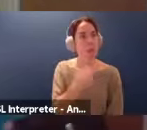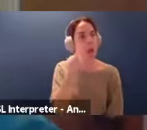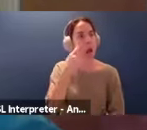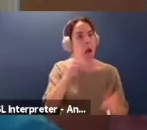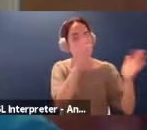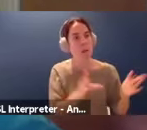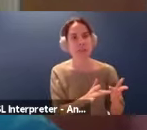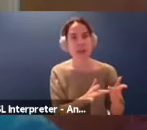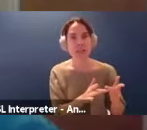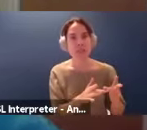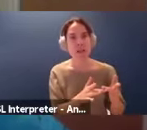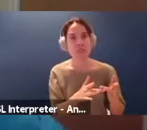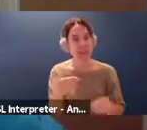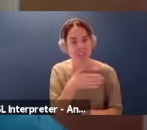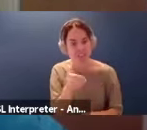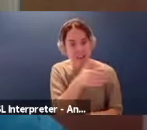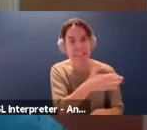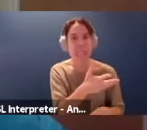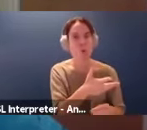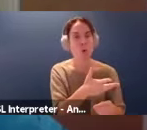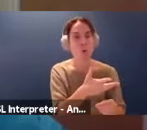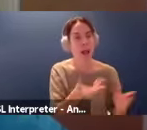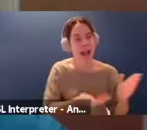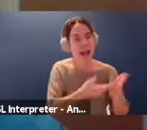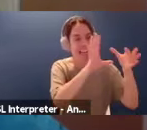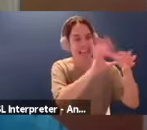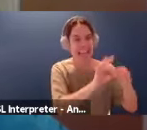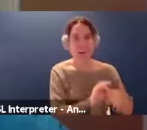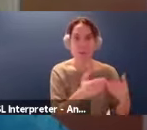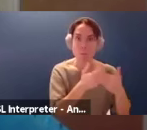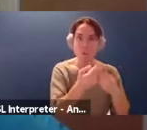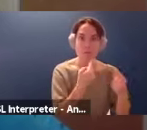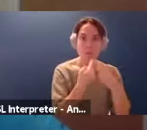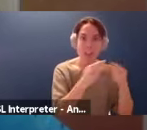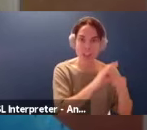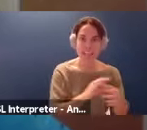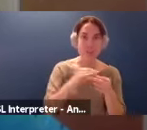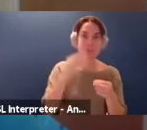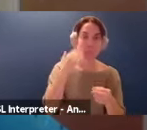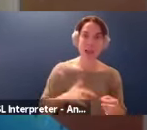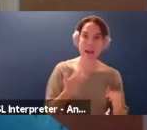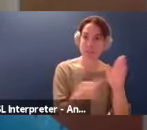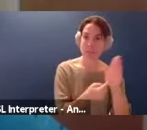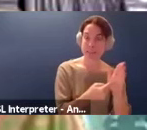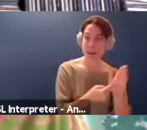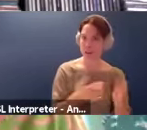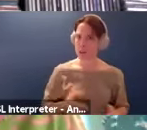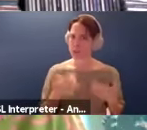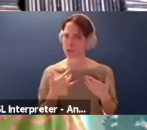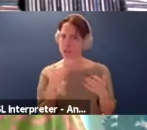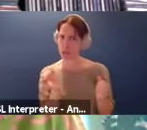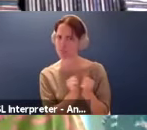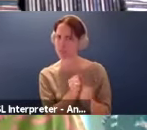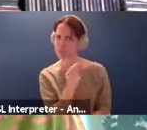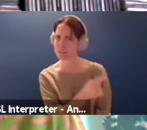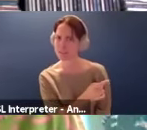think it's appropriate or not is the question sarika um maybe a useful